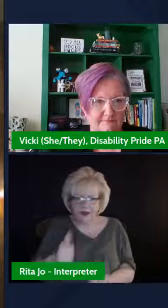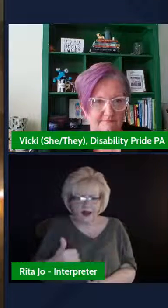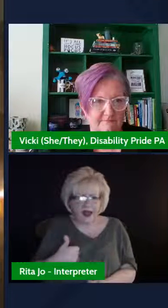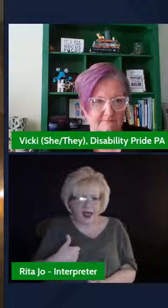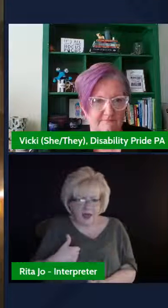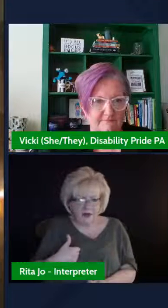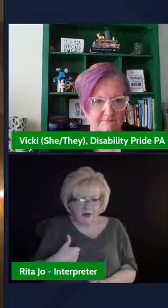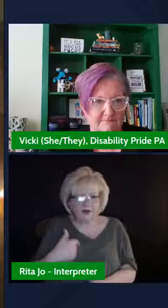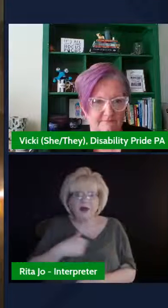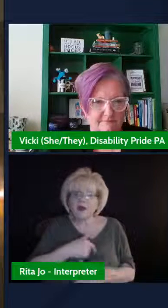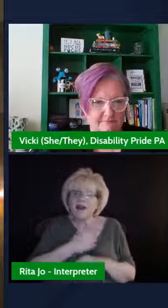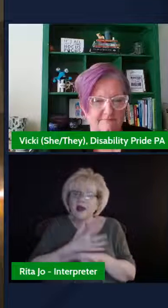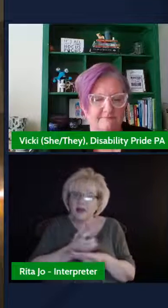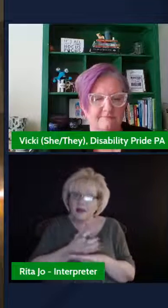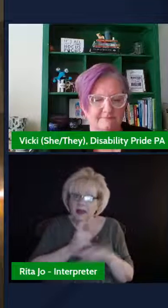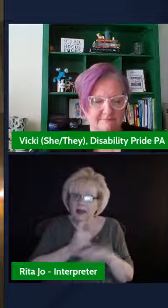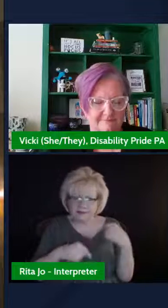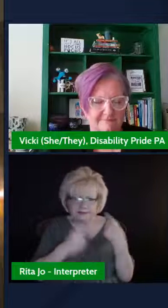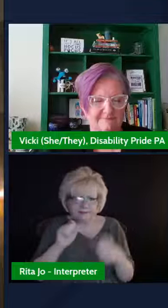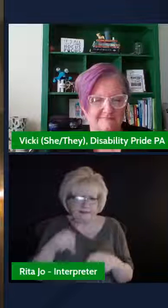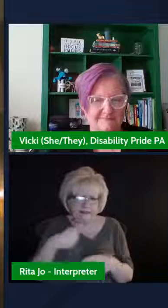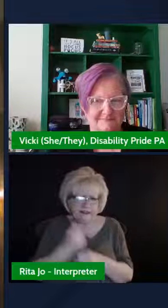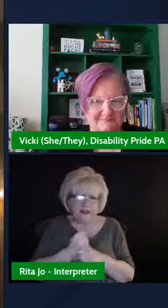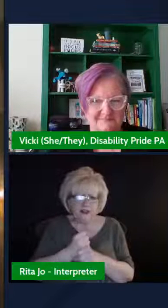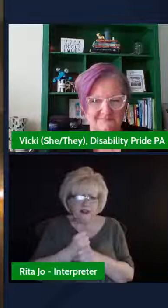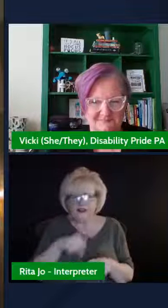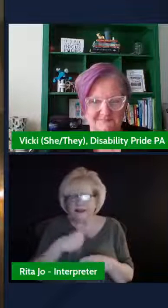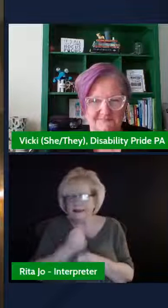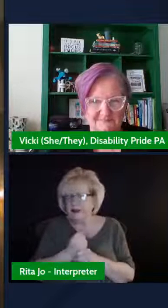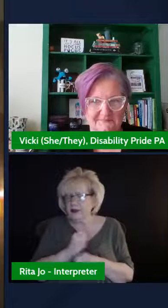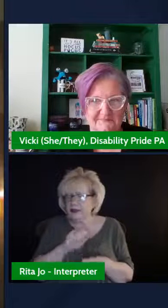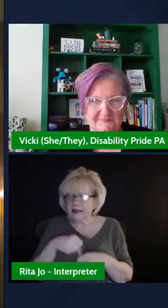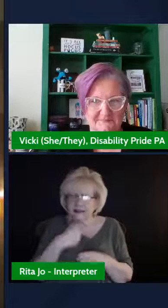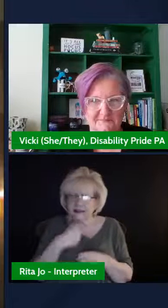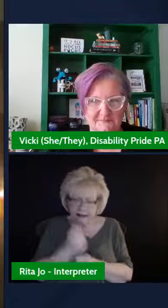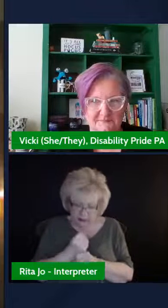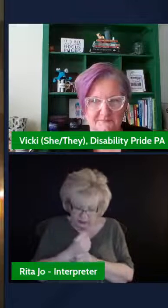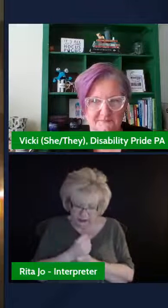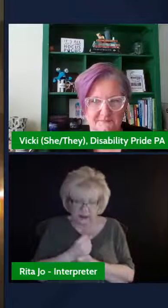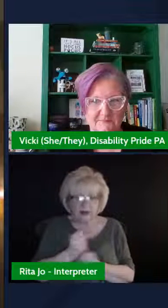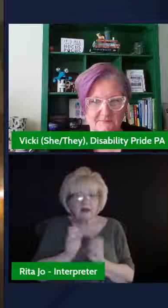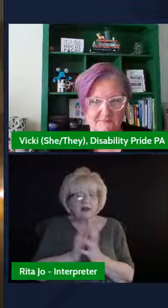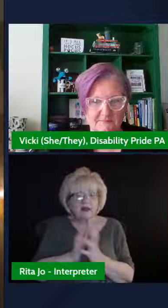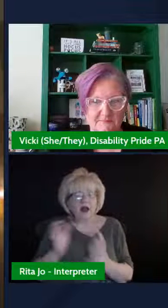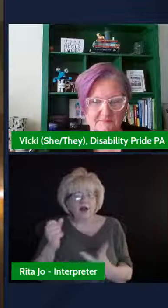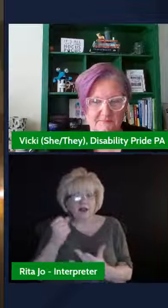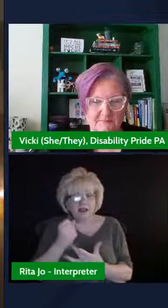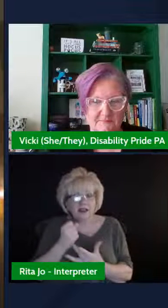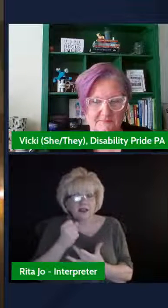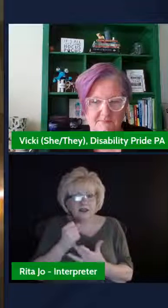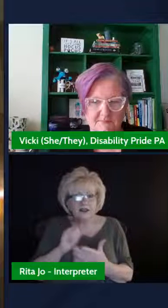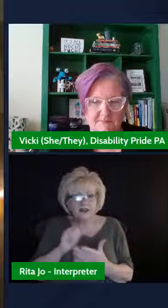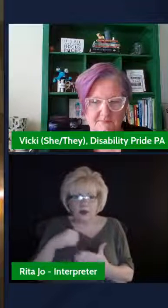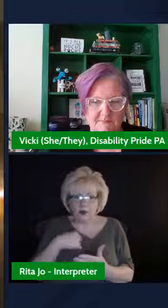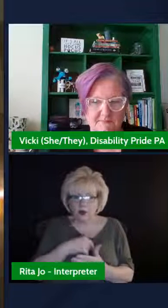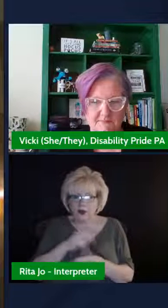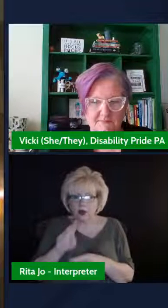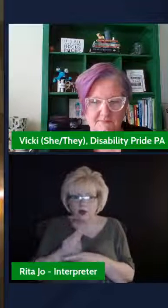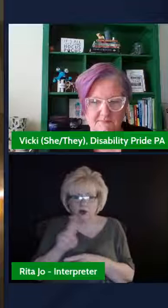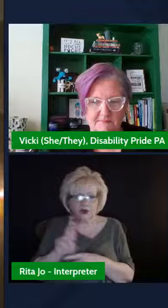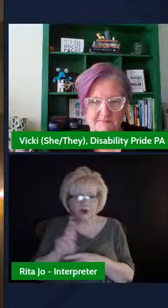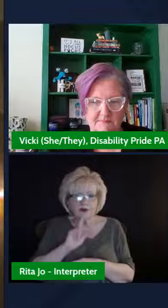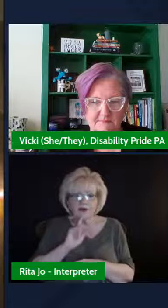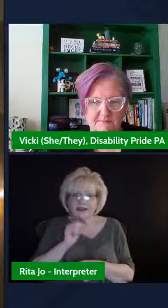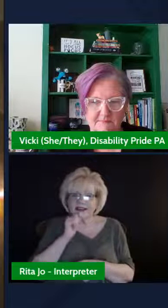we'd been begging for it for years. I mean, years and years and years. A lot of the technology we are using is not necessarily